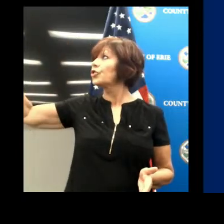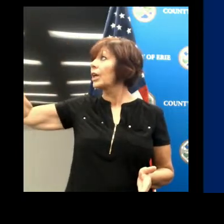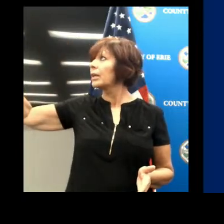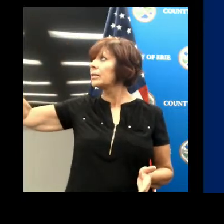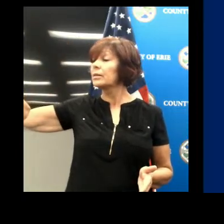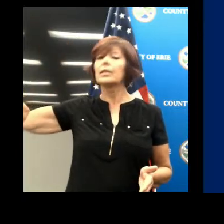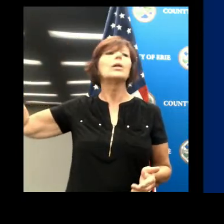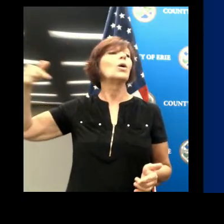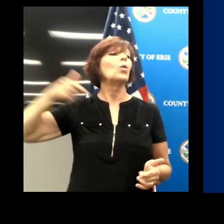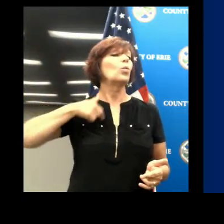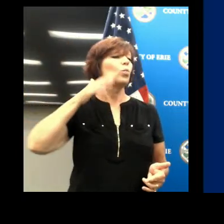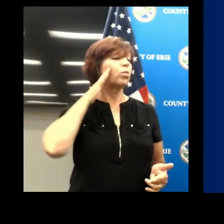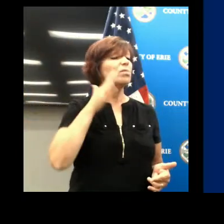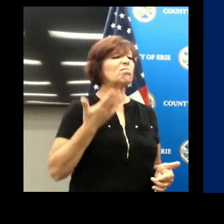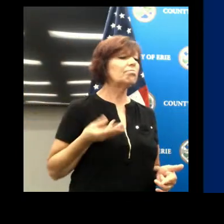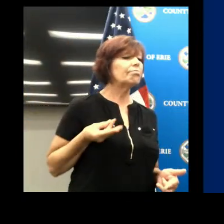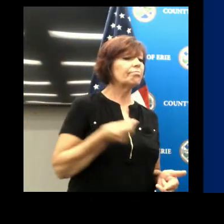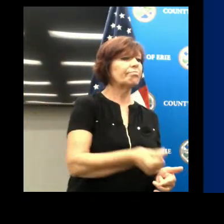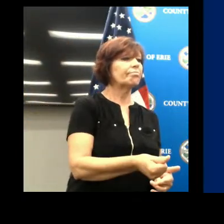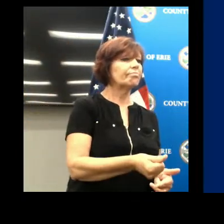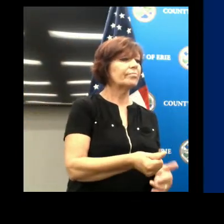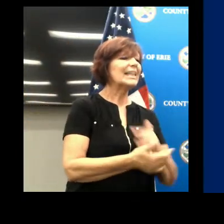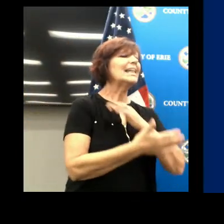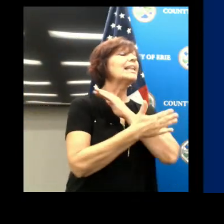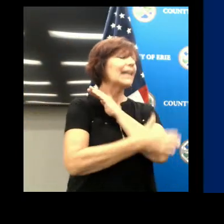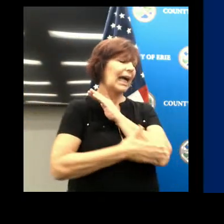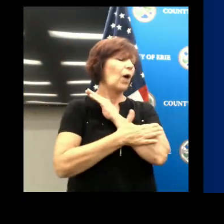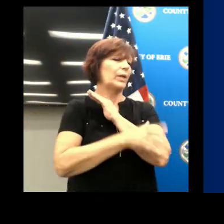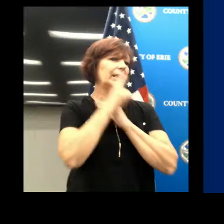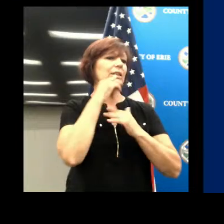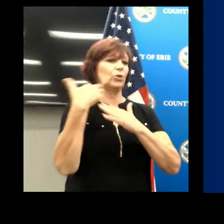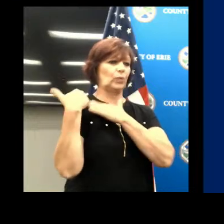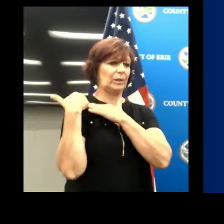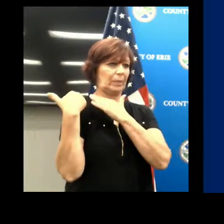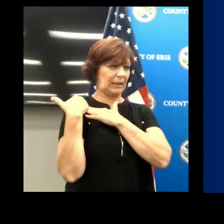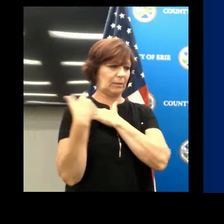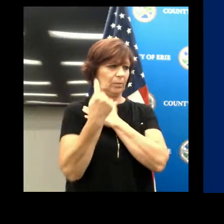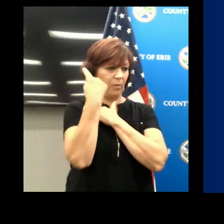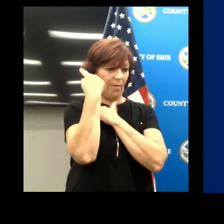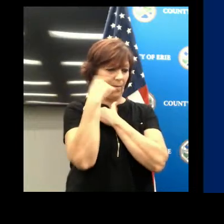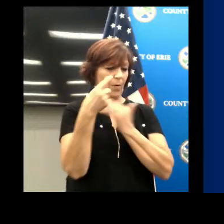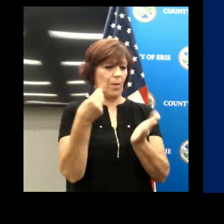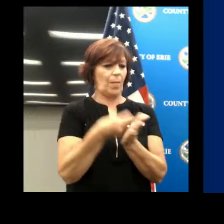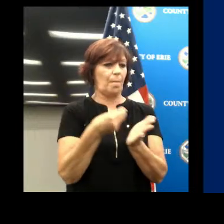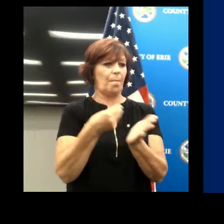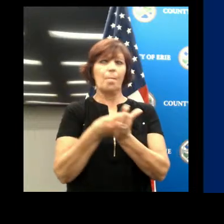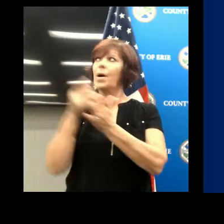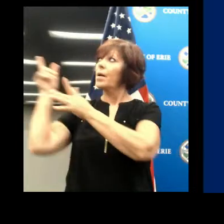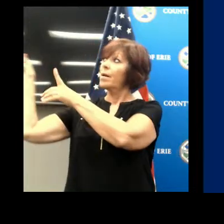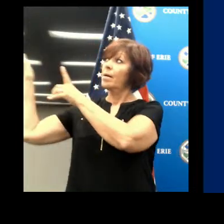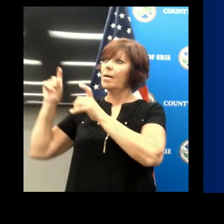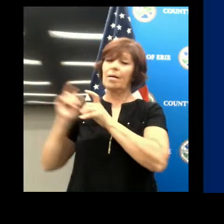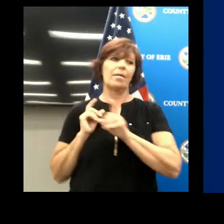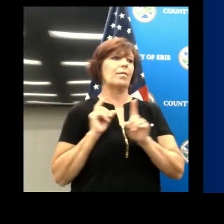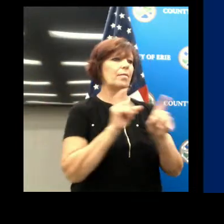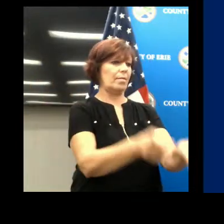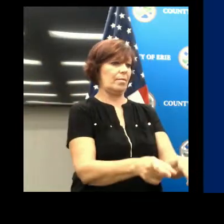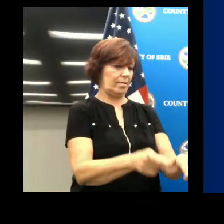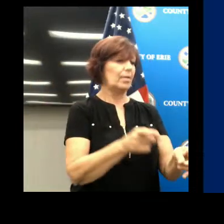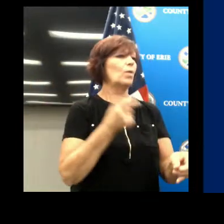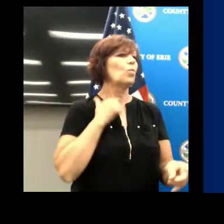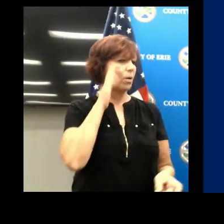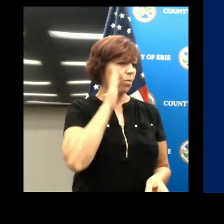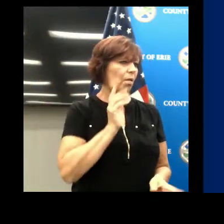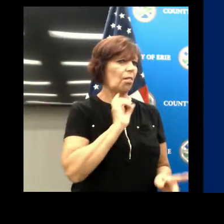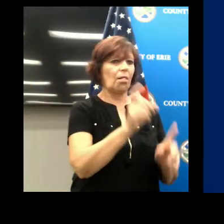seek reimbursement, because it's the county that's responsible for the money that was received under the CARES Act, and we'll be passing